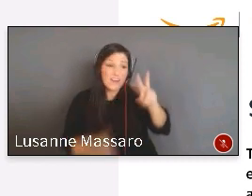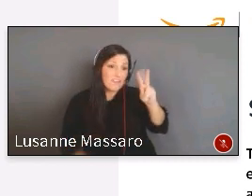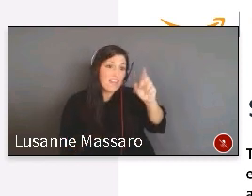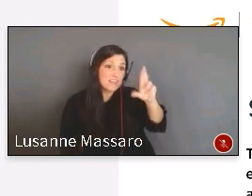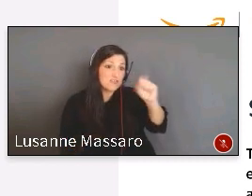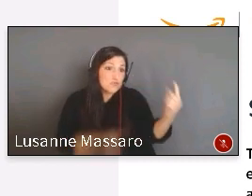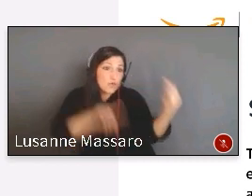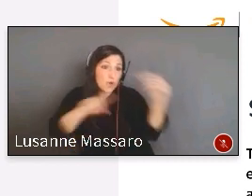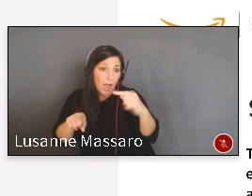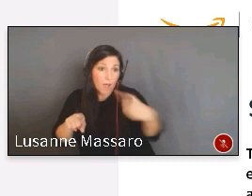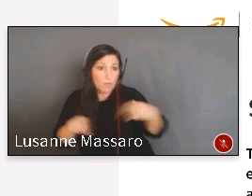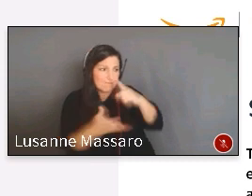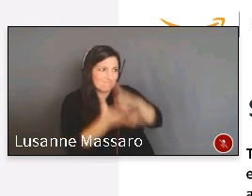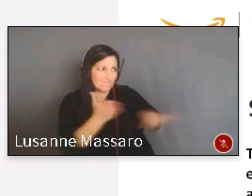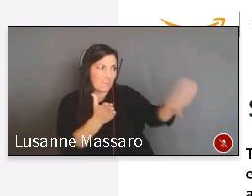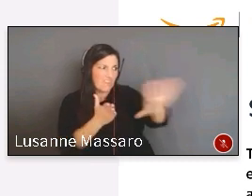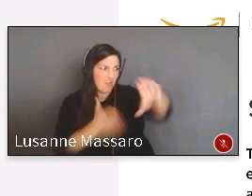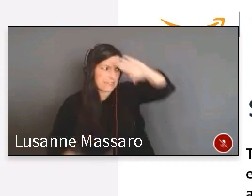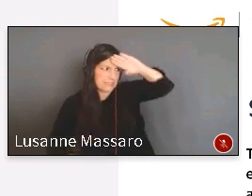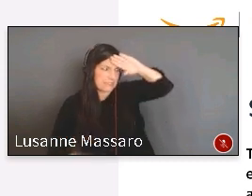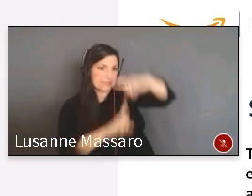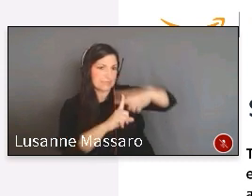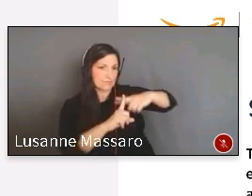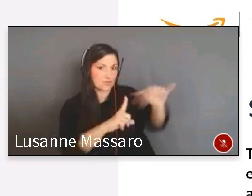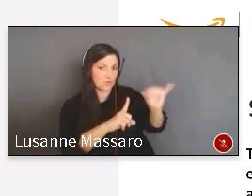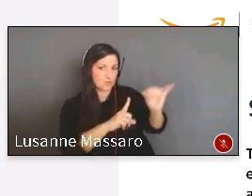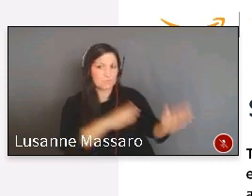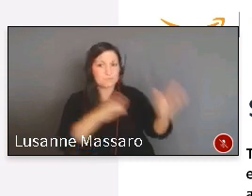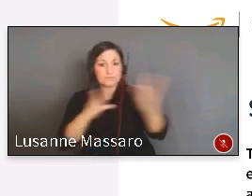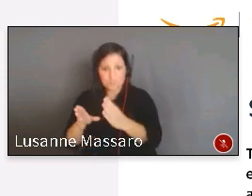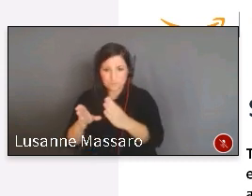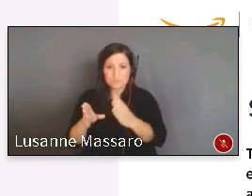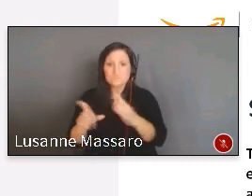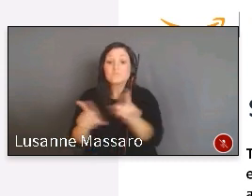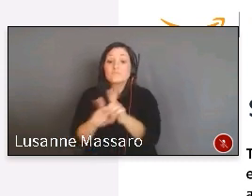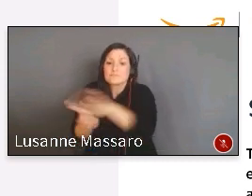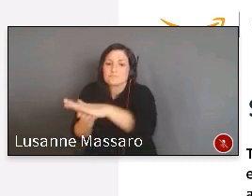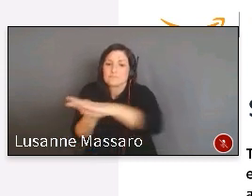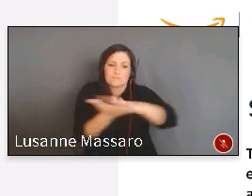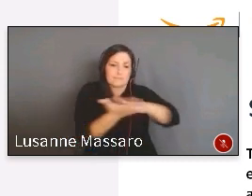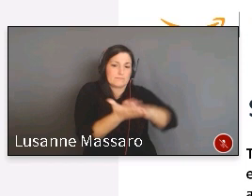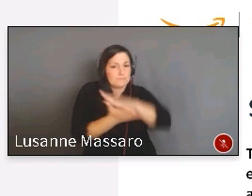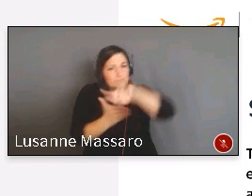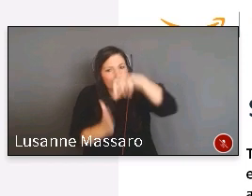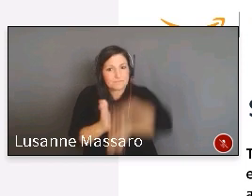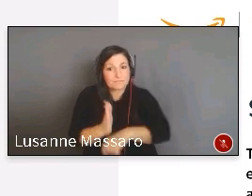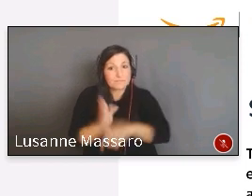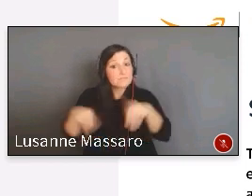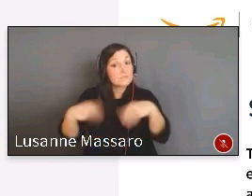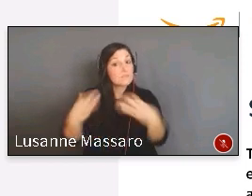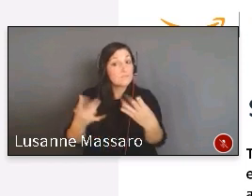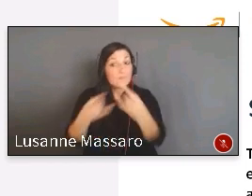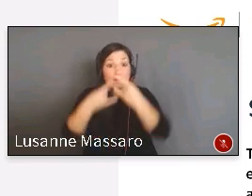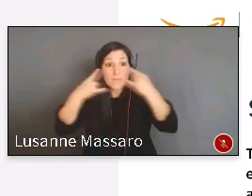and disinfecting. We provide masks and gloves for protection, and masks are required